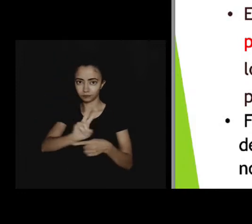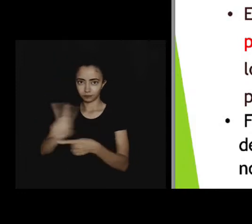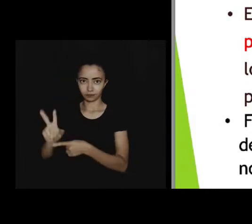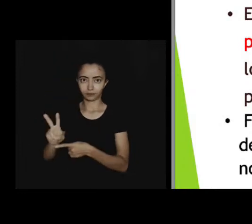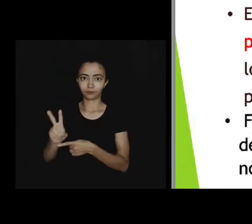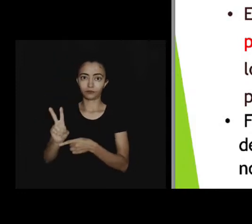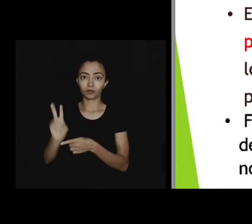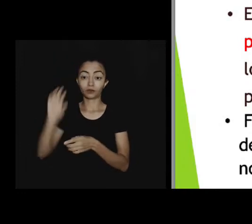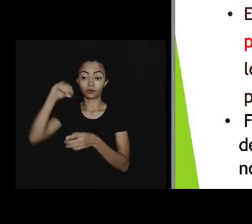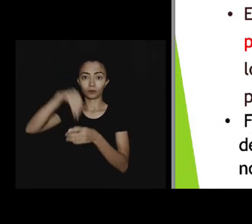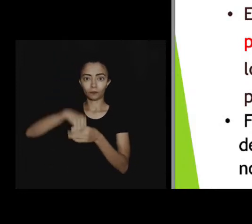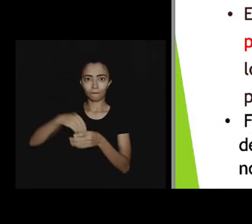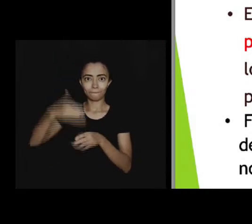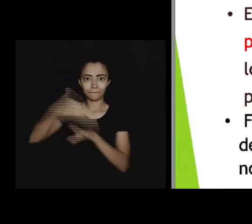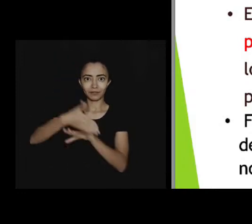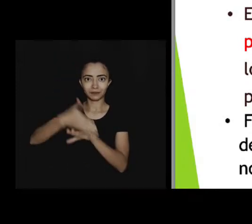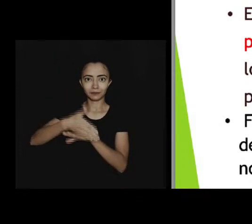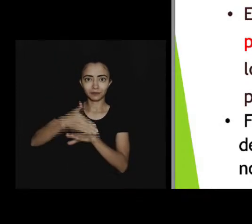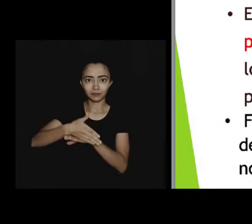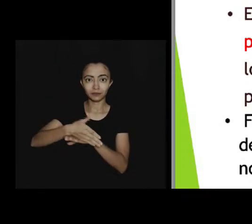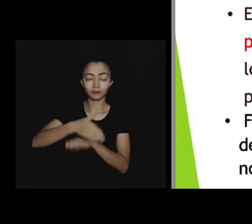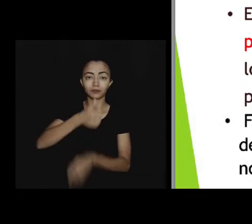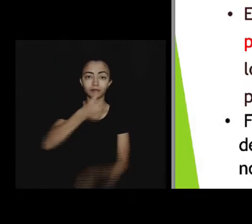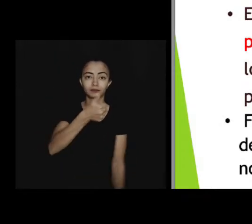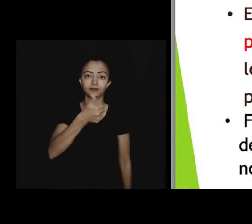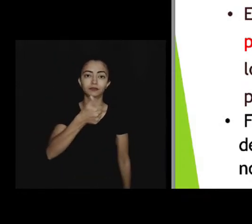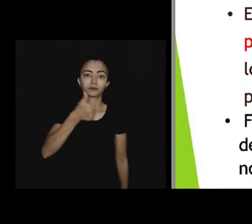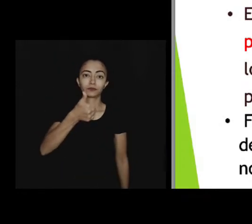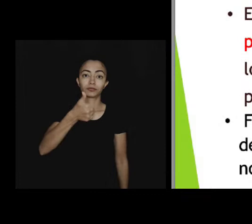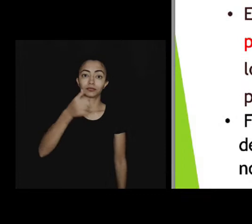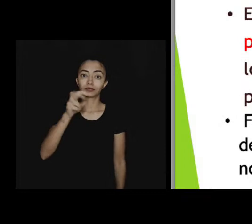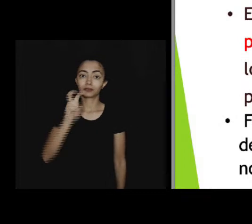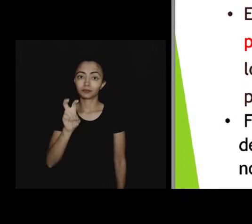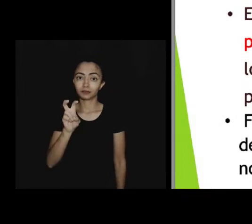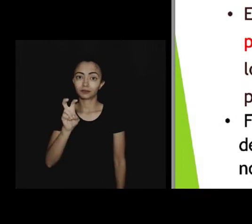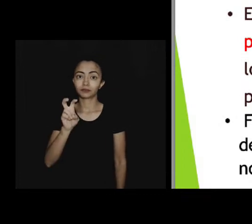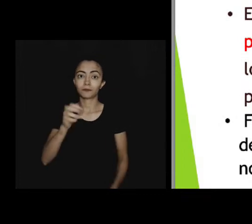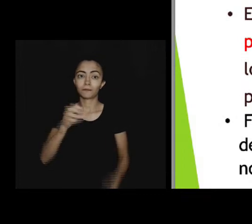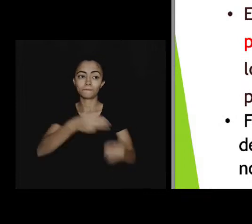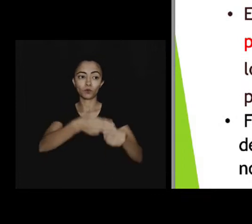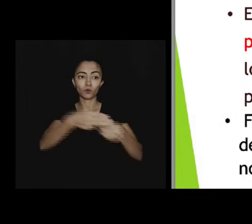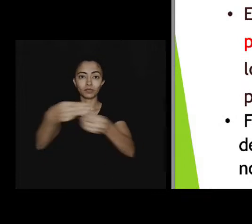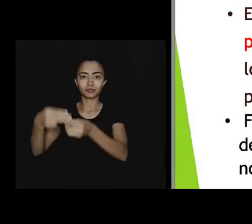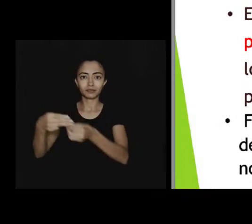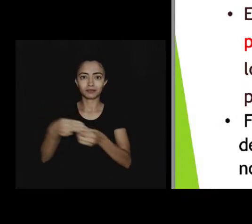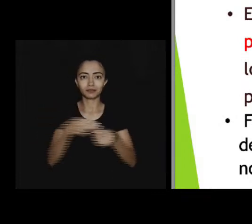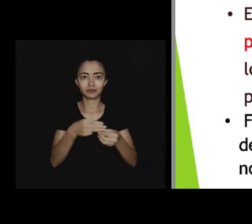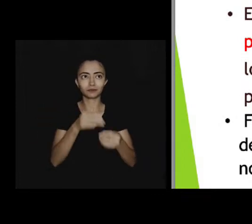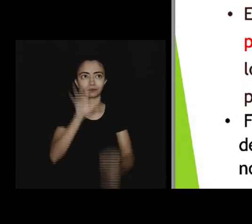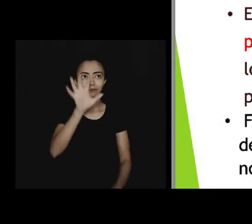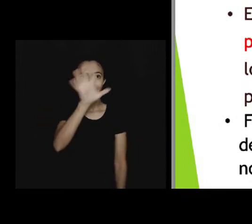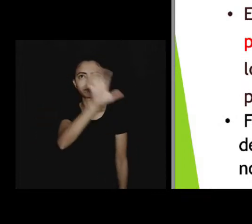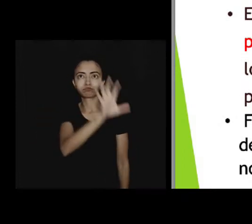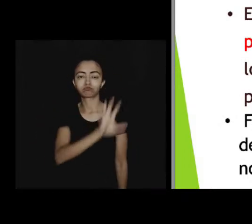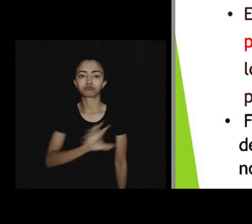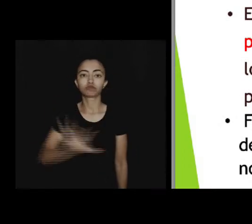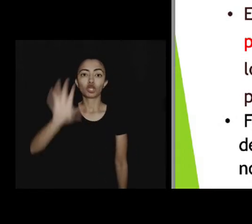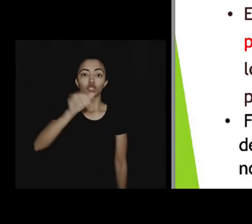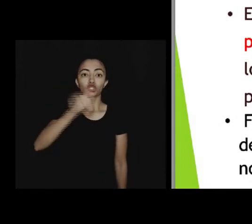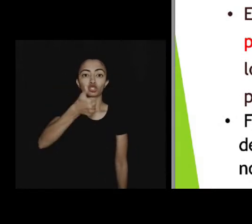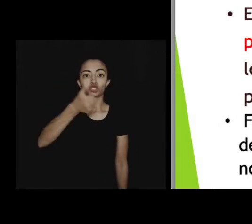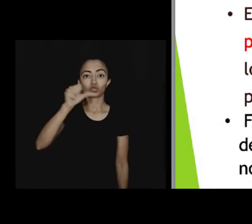was the participation of 115 municipalities in 18 Brazilian